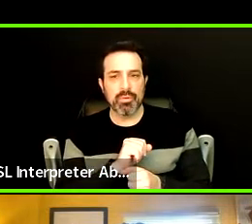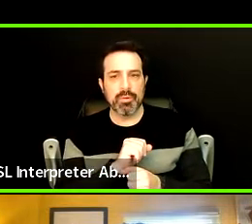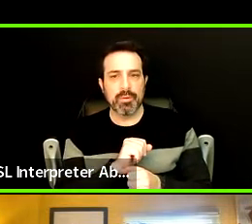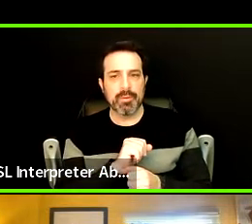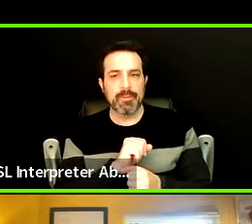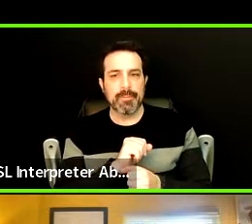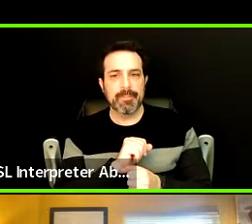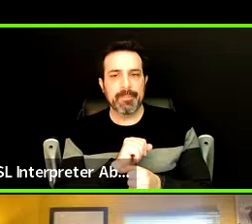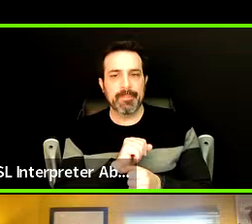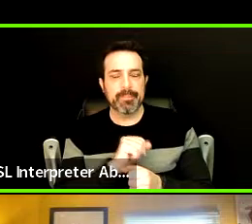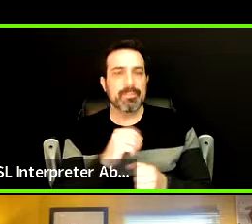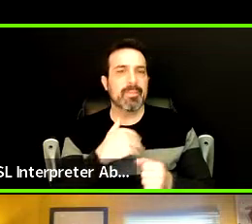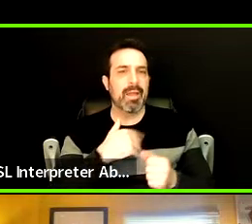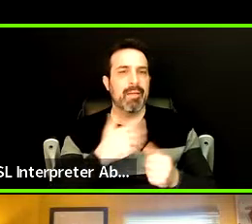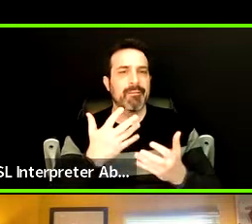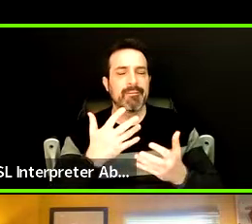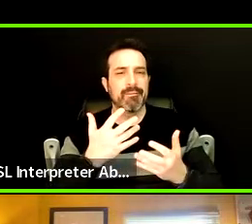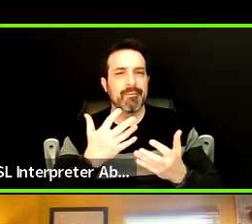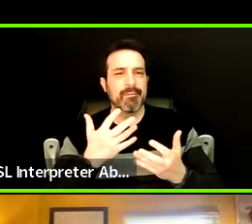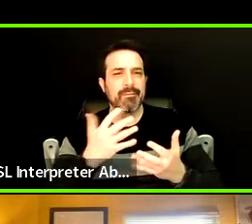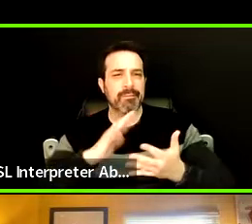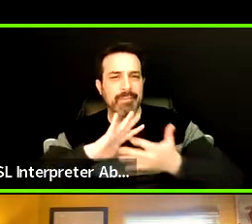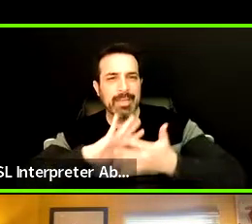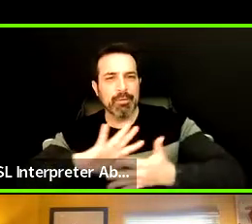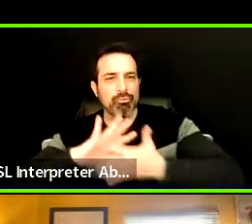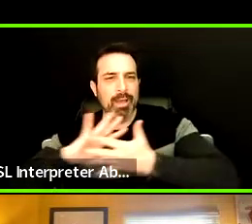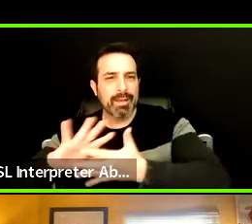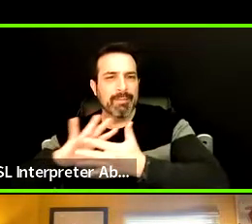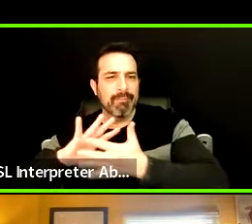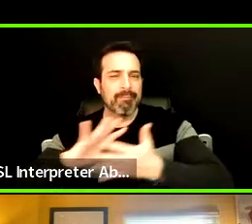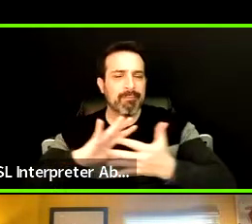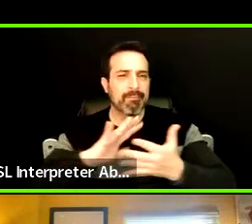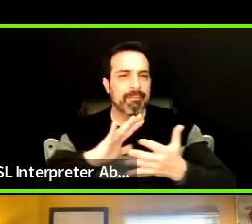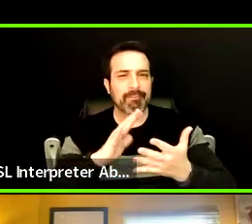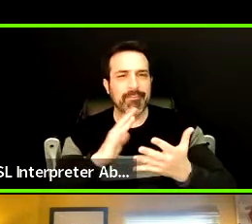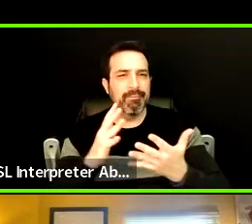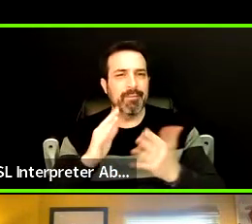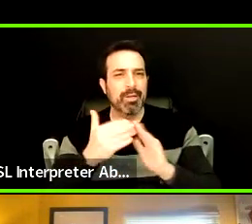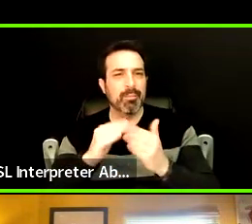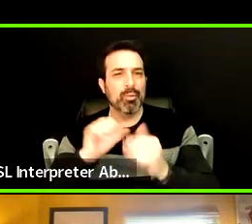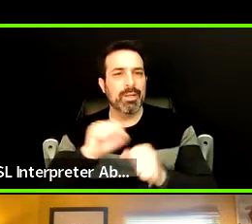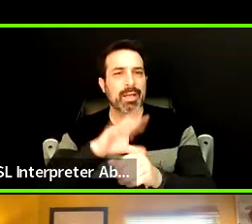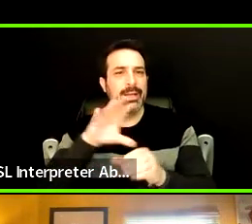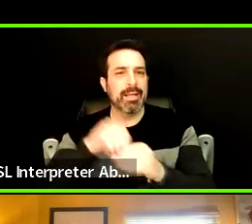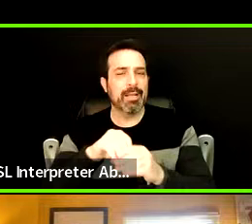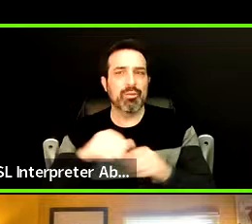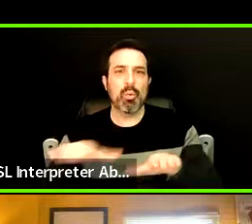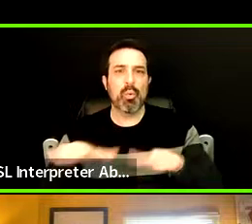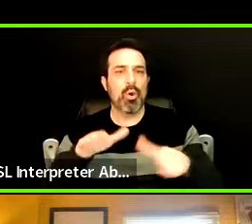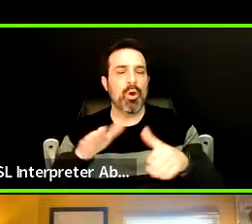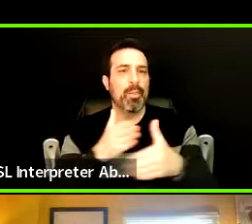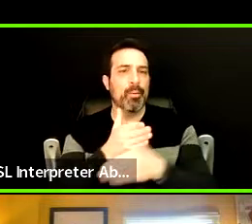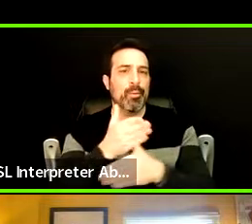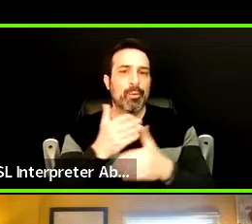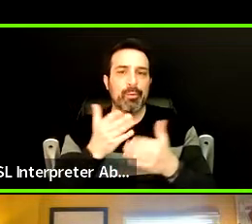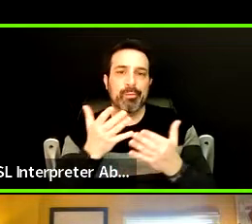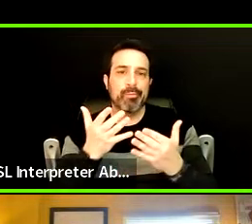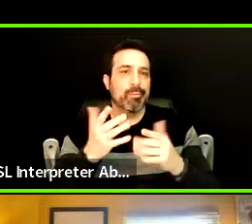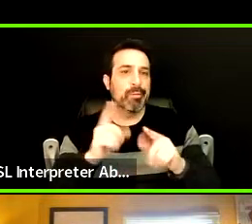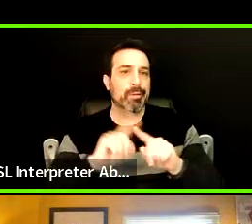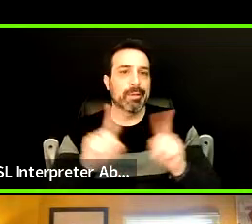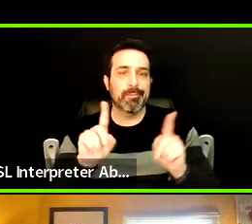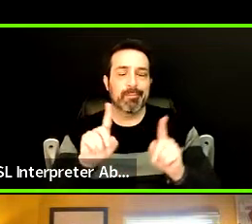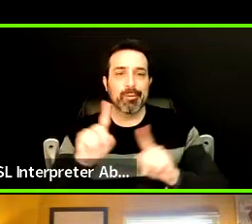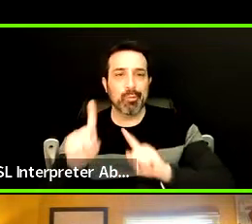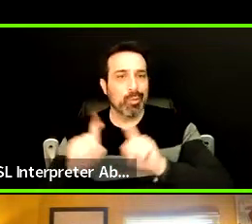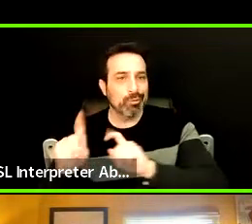were interactive pieces that the community could engage with as they're walking through the spaces. That could be different questions